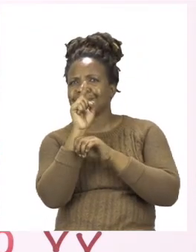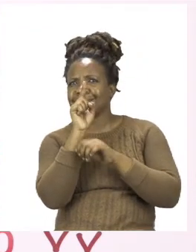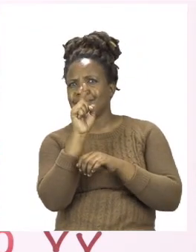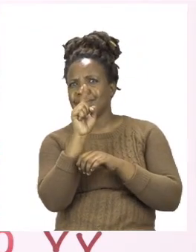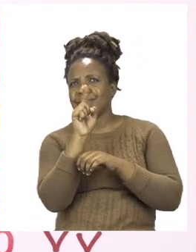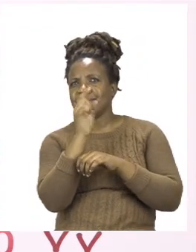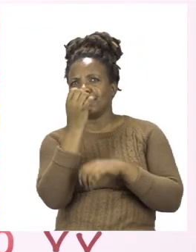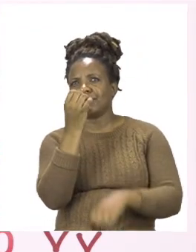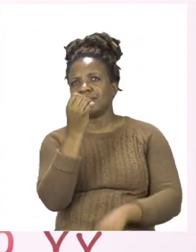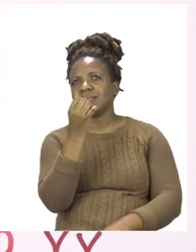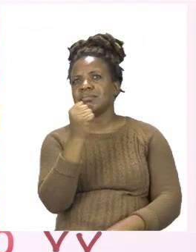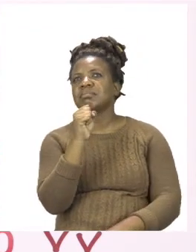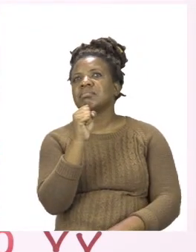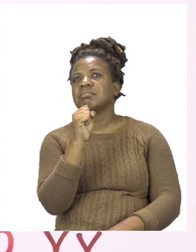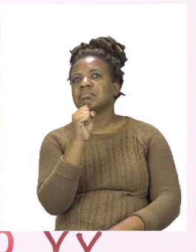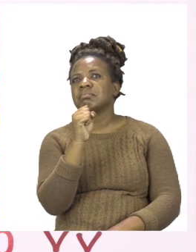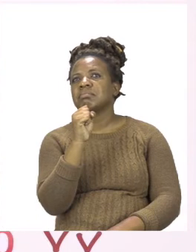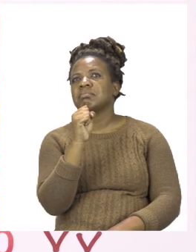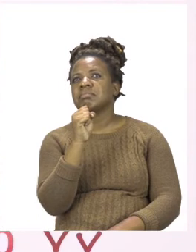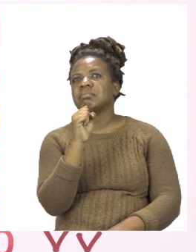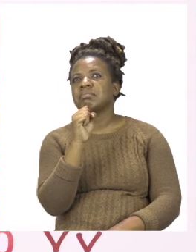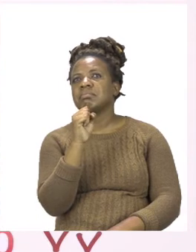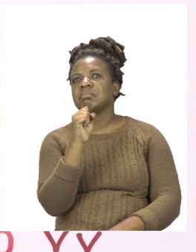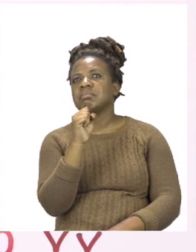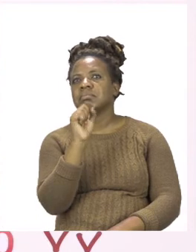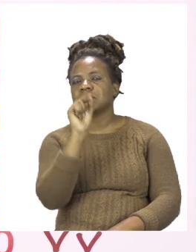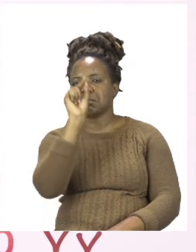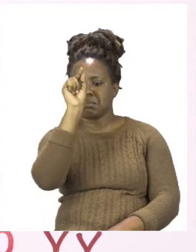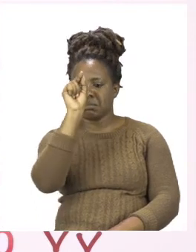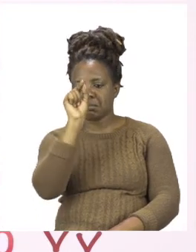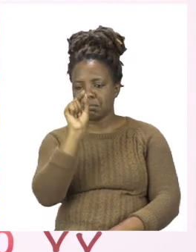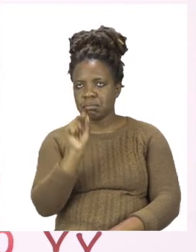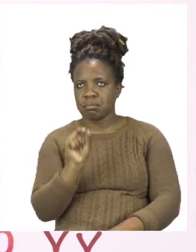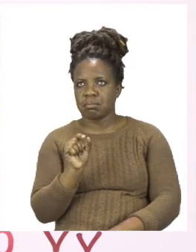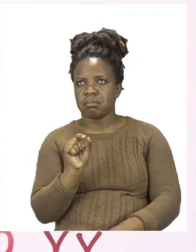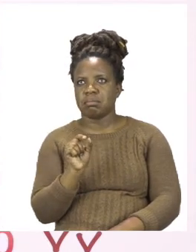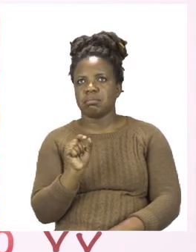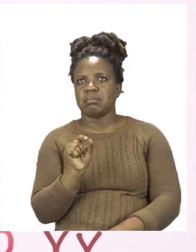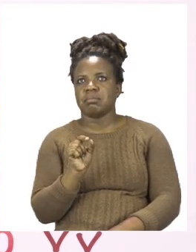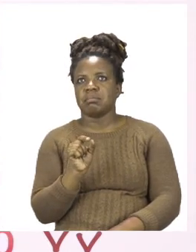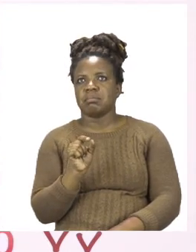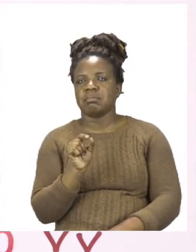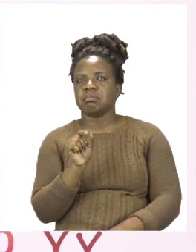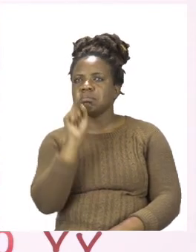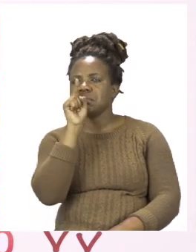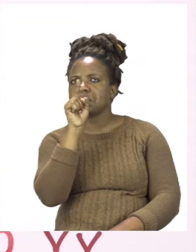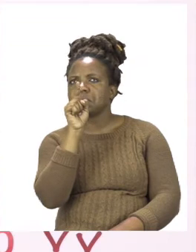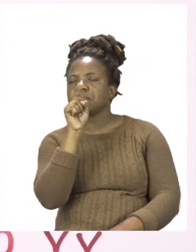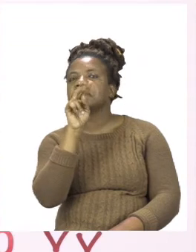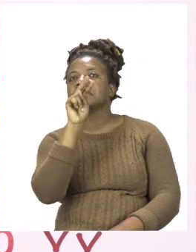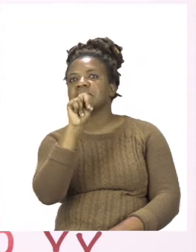on top, that means whatever word you're going to put is going to come down. In this case, we see